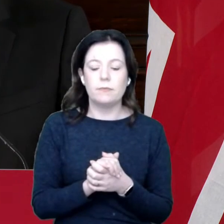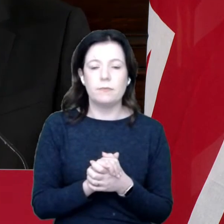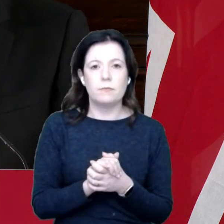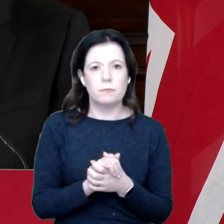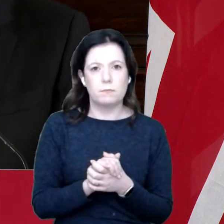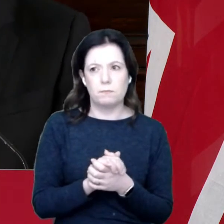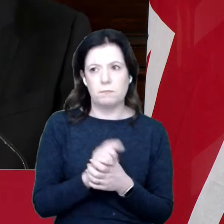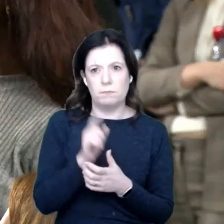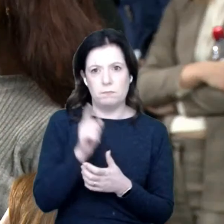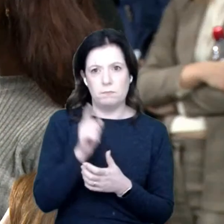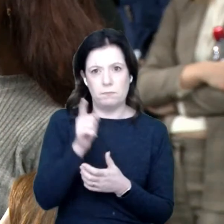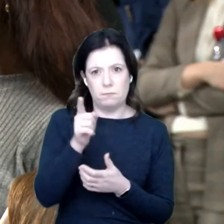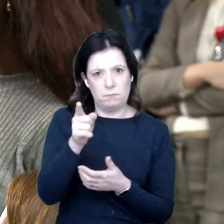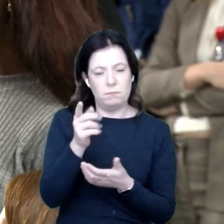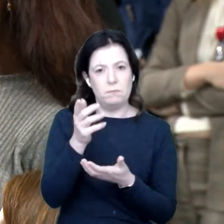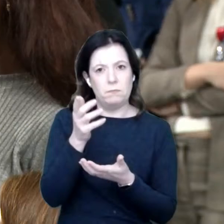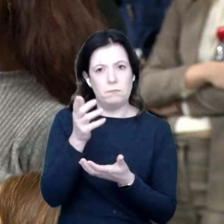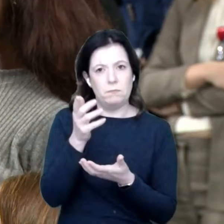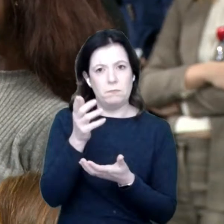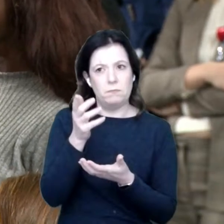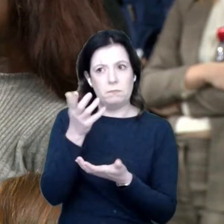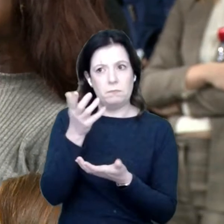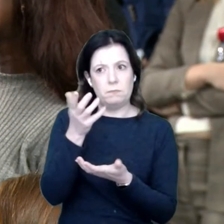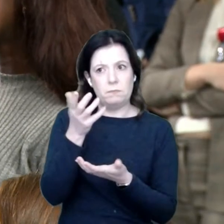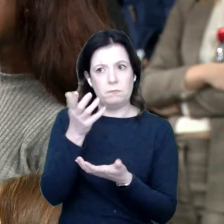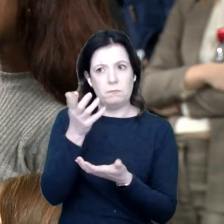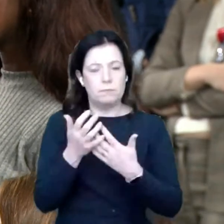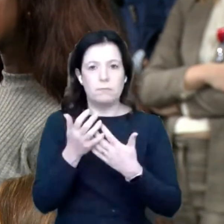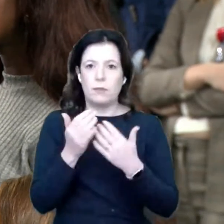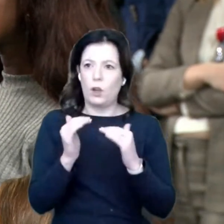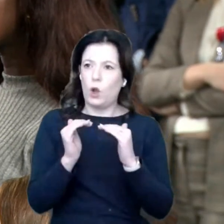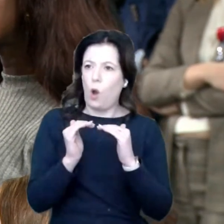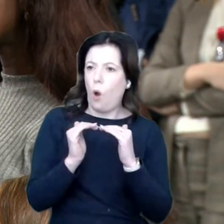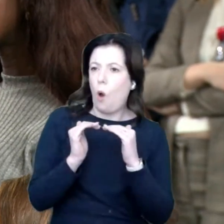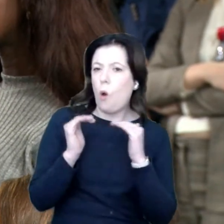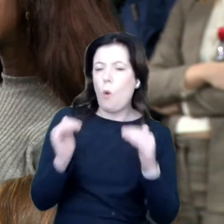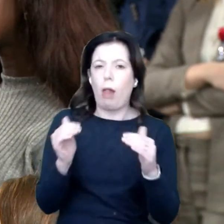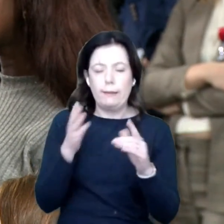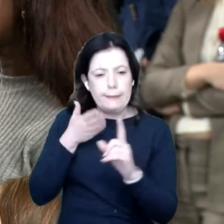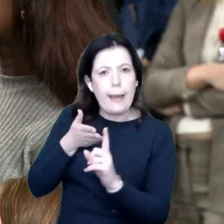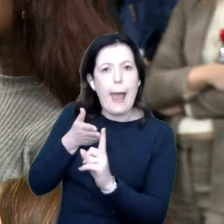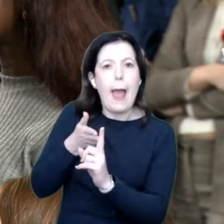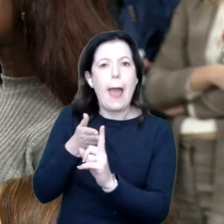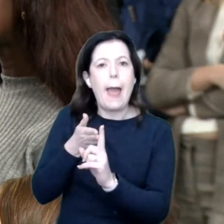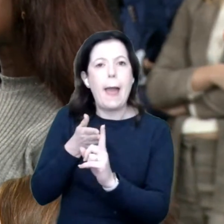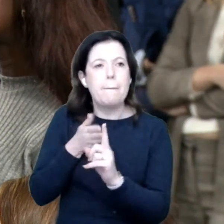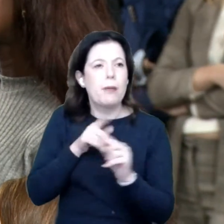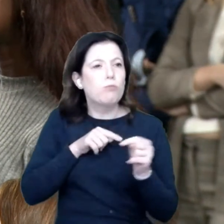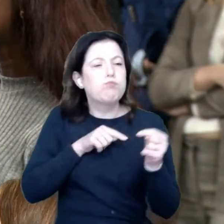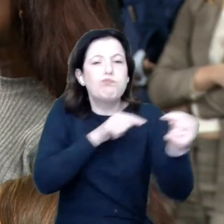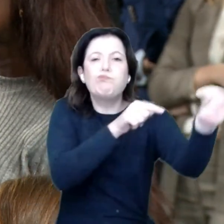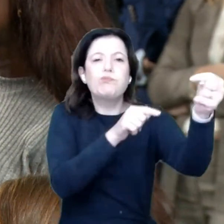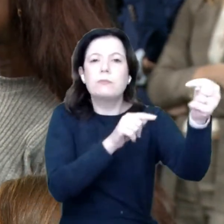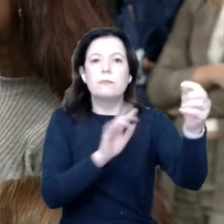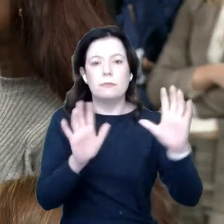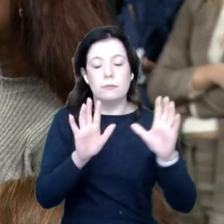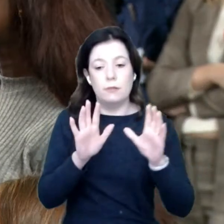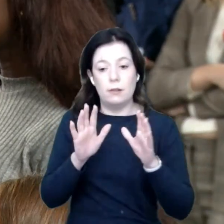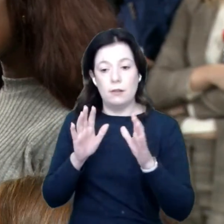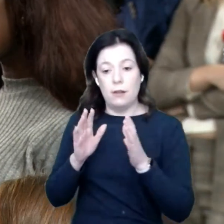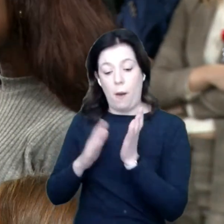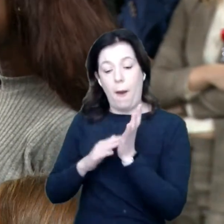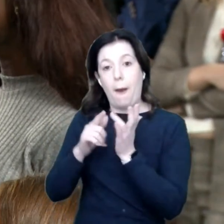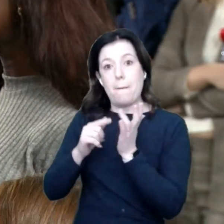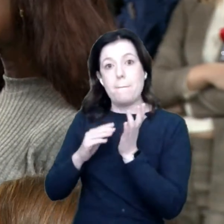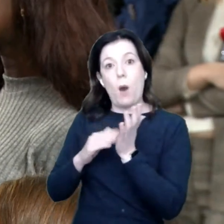Labour Party will be one not of protest but of equality, will you this morning prescribe the Momentum Group that has long supported